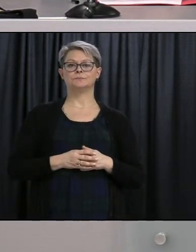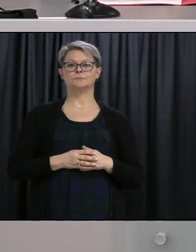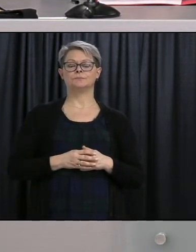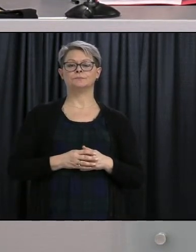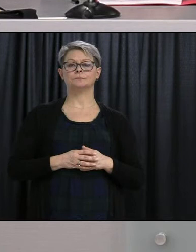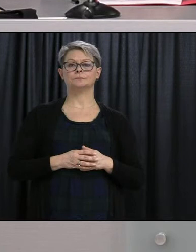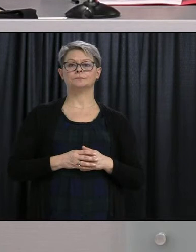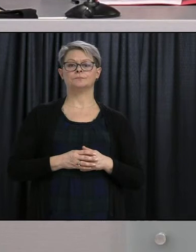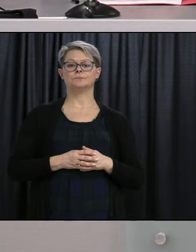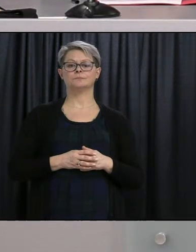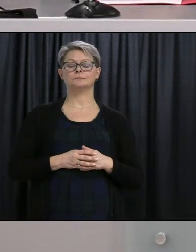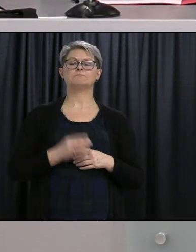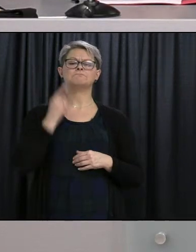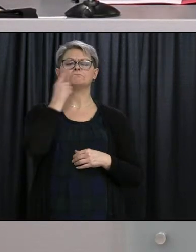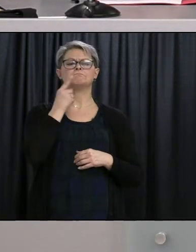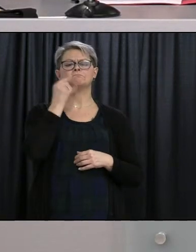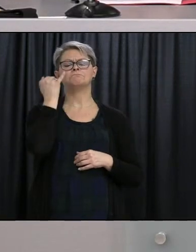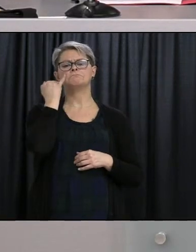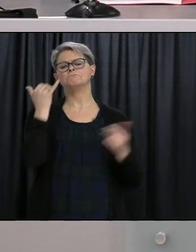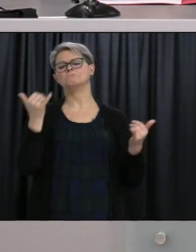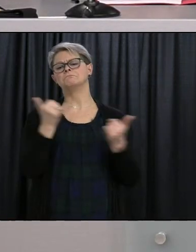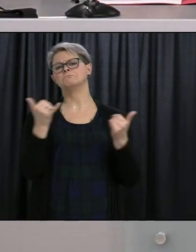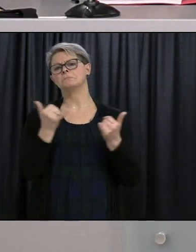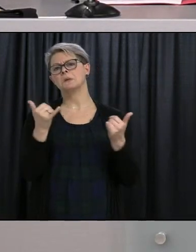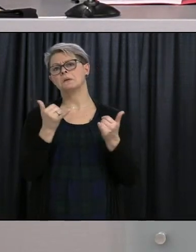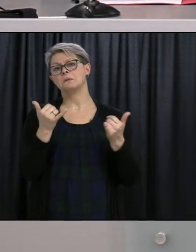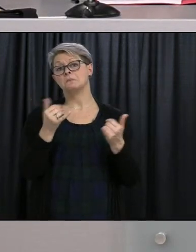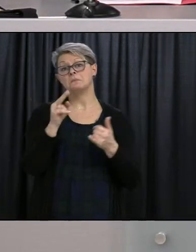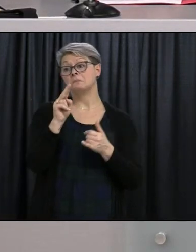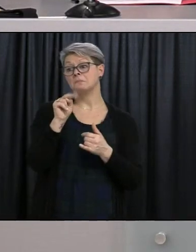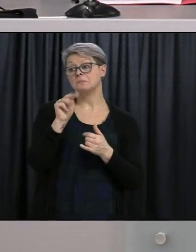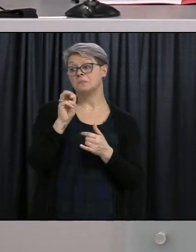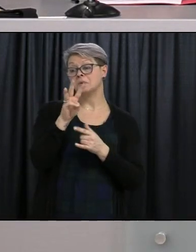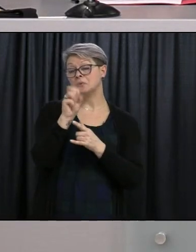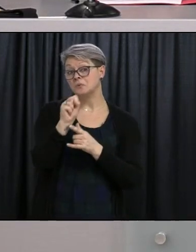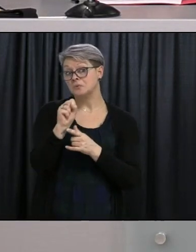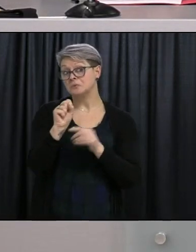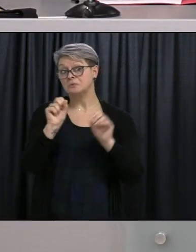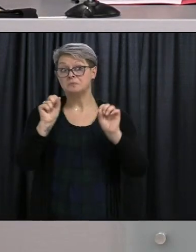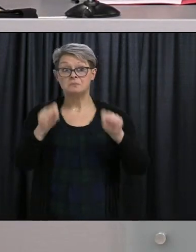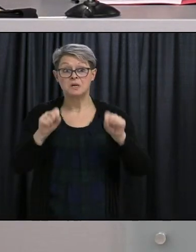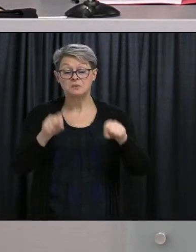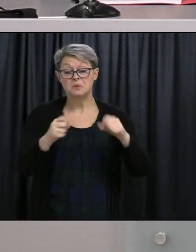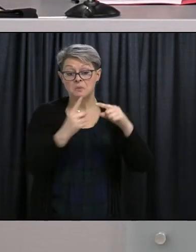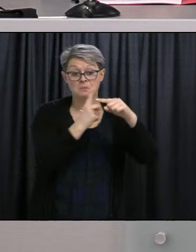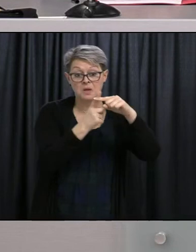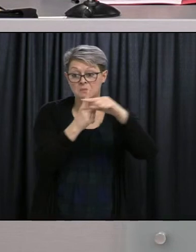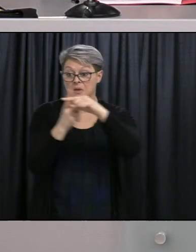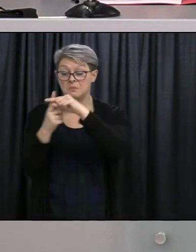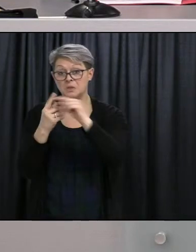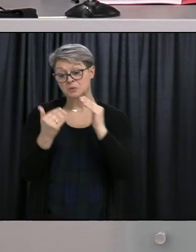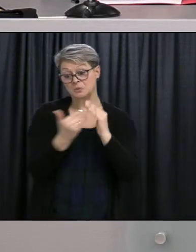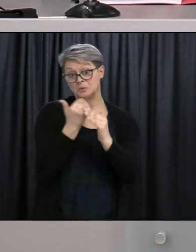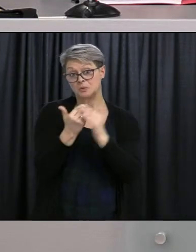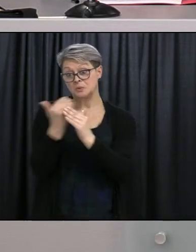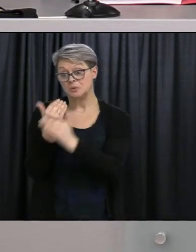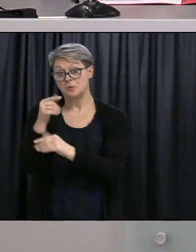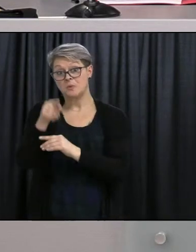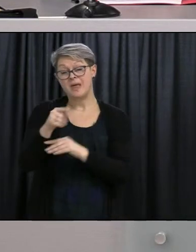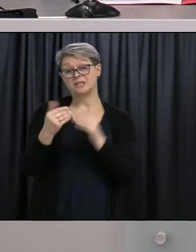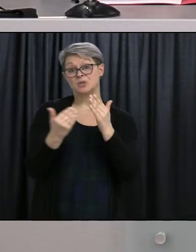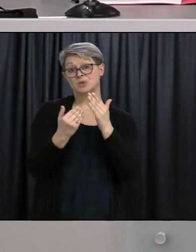there's any news today, and maybe I've missed it, about the possibility that any of these new cases is one of the newer